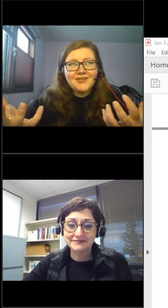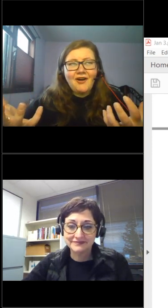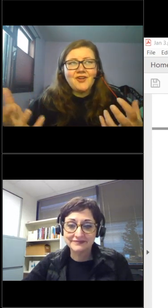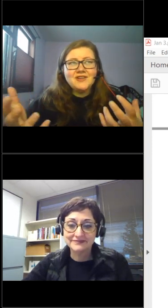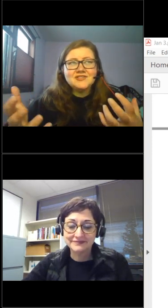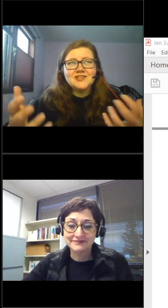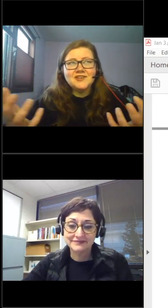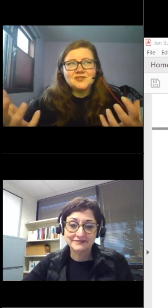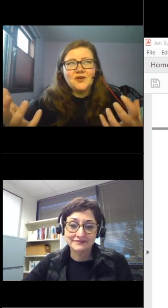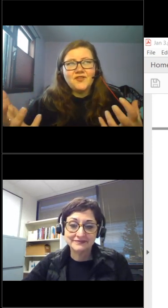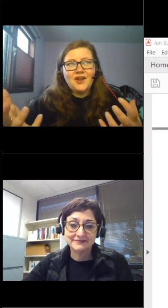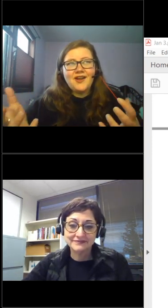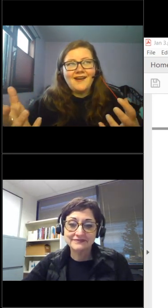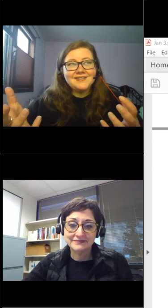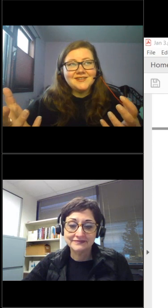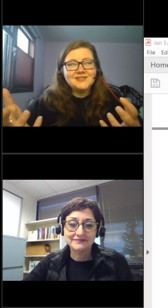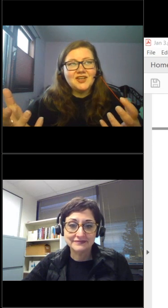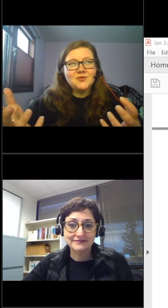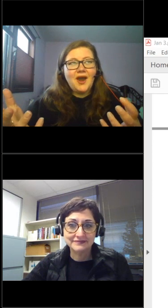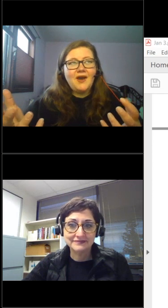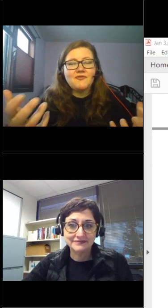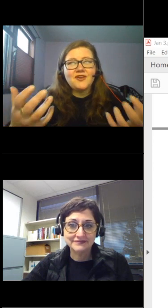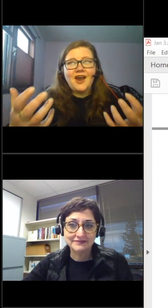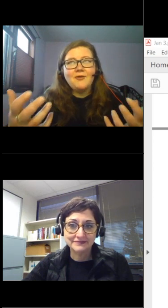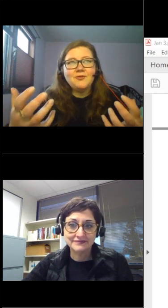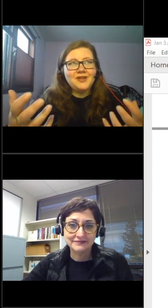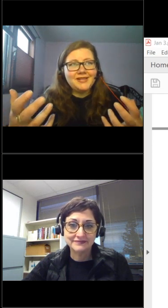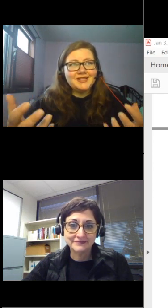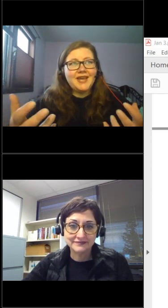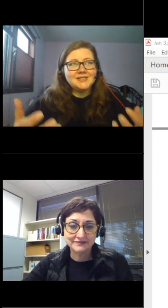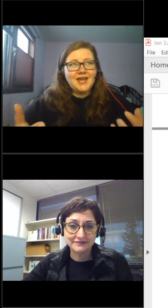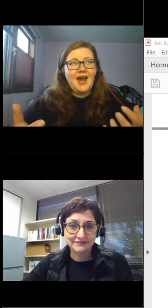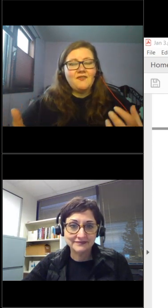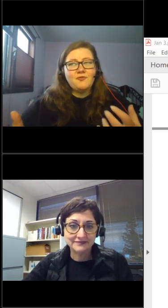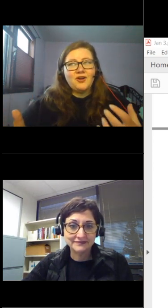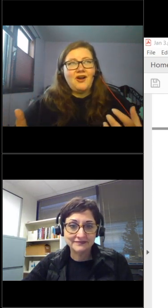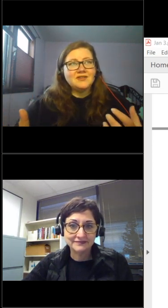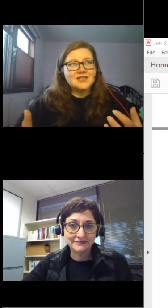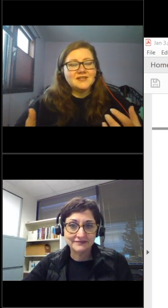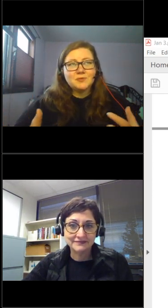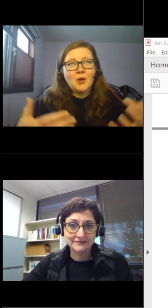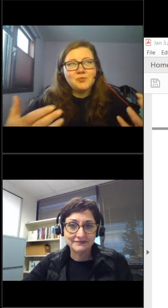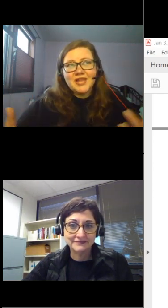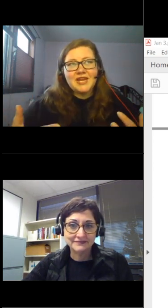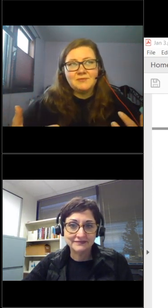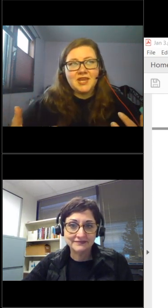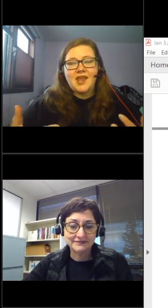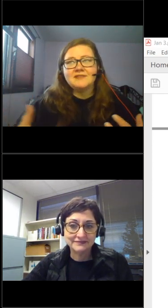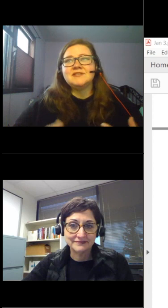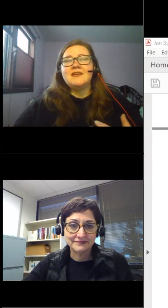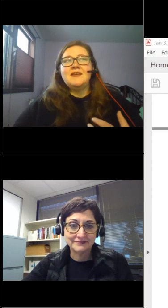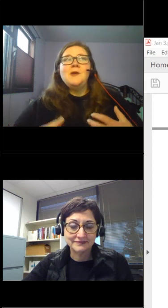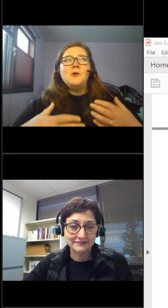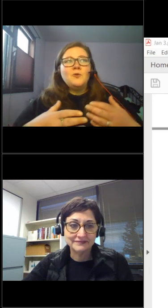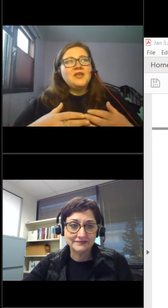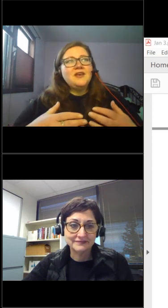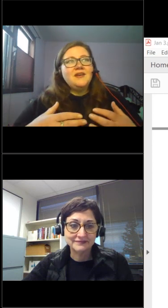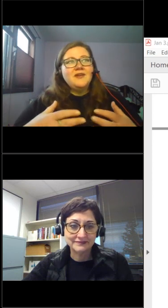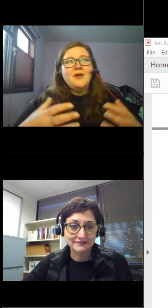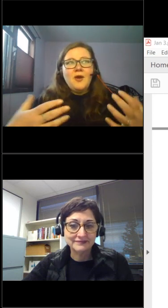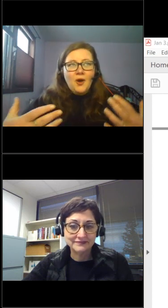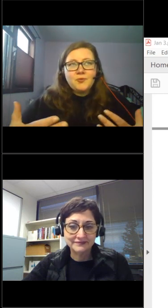entire conference. So if there are ideas that you have of I would really like to have more content about planning meetings,